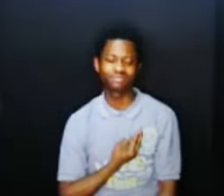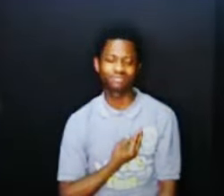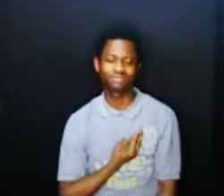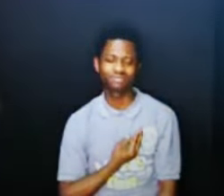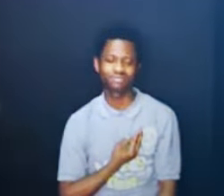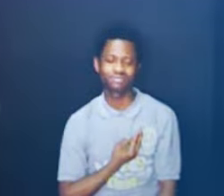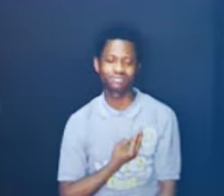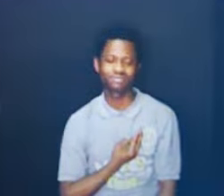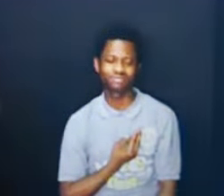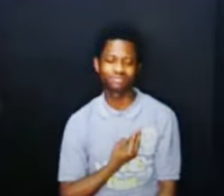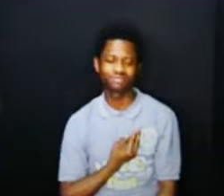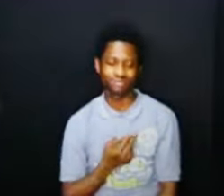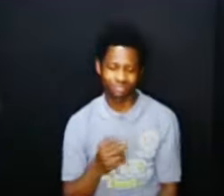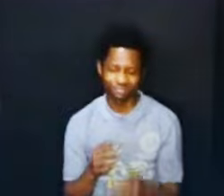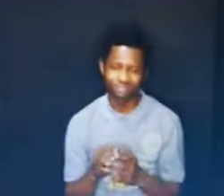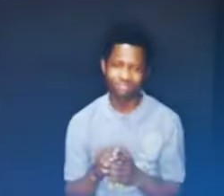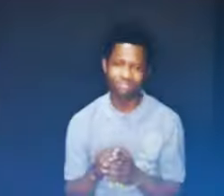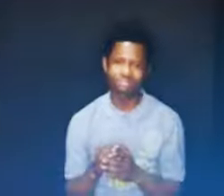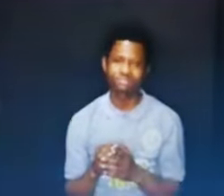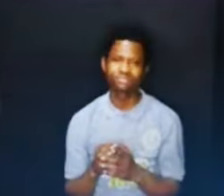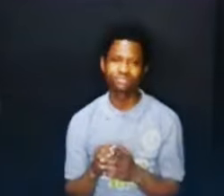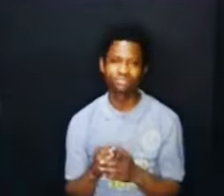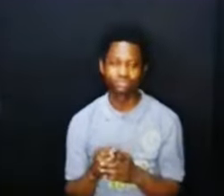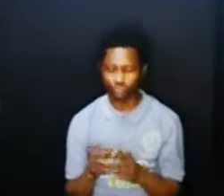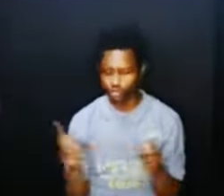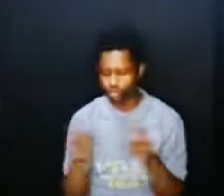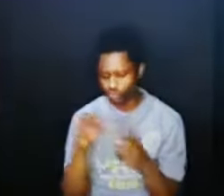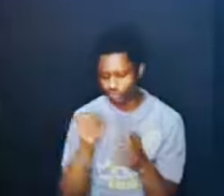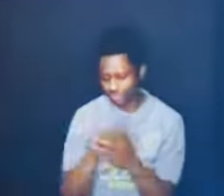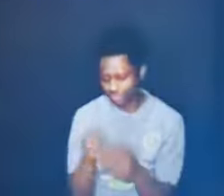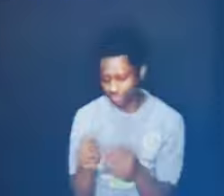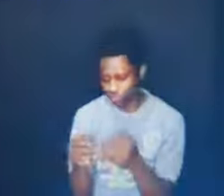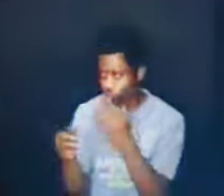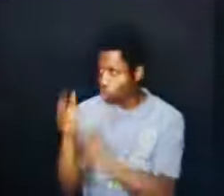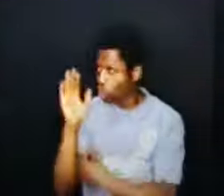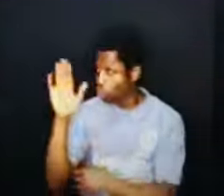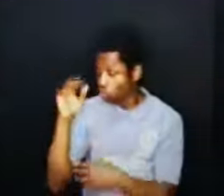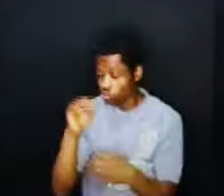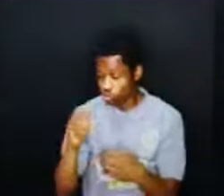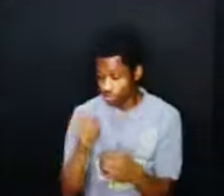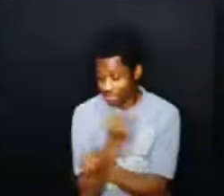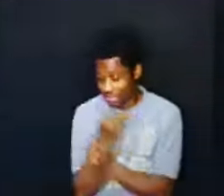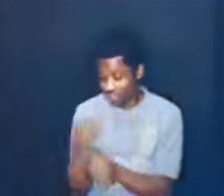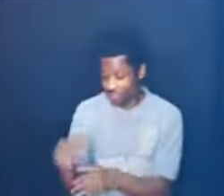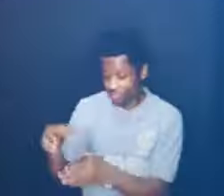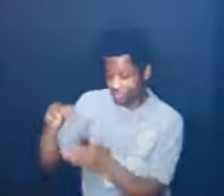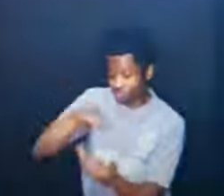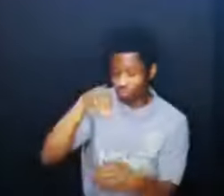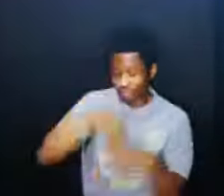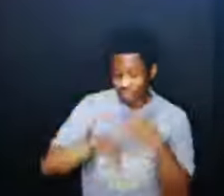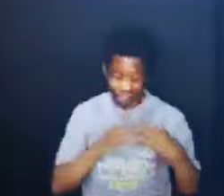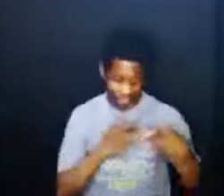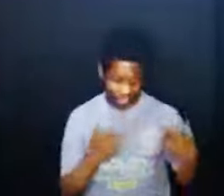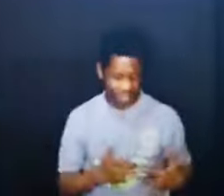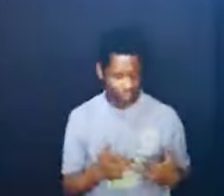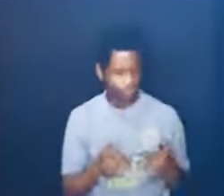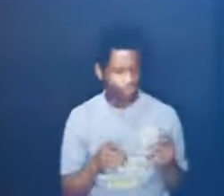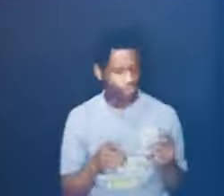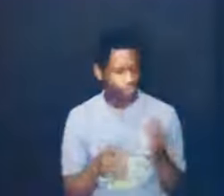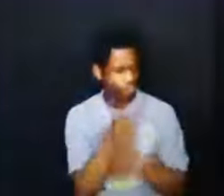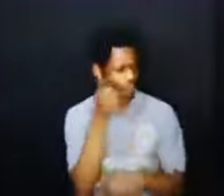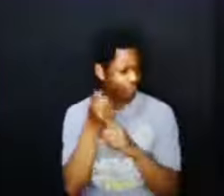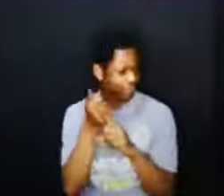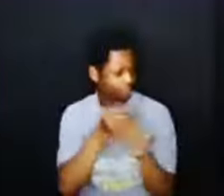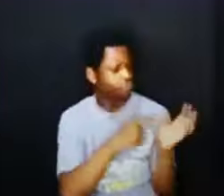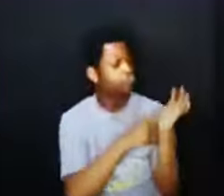ne bon ye for no Christo ewumaye. So that love of God that is poured in our heart, God has demonstrated it